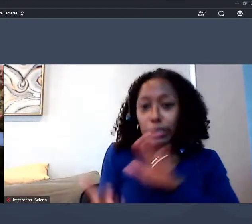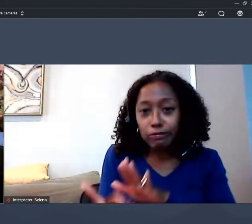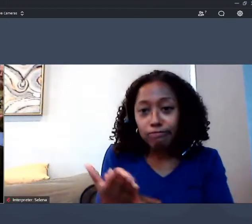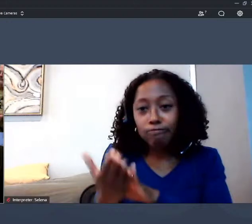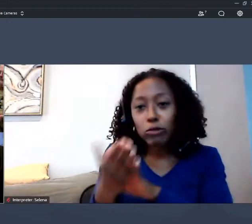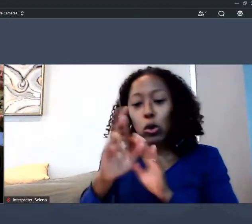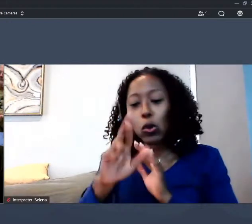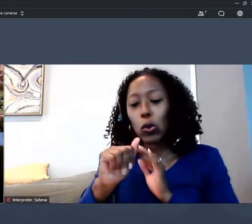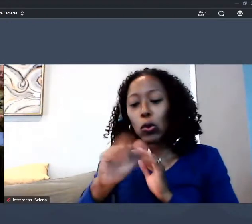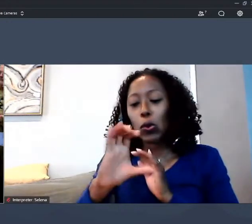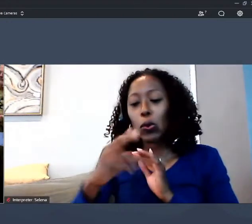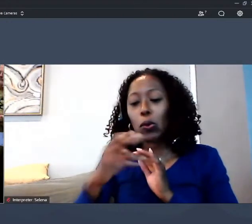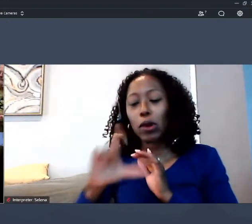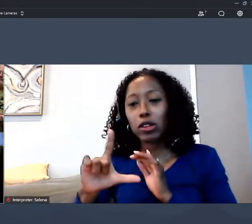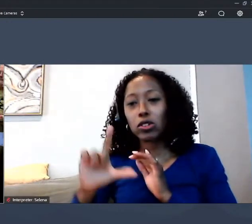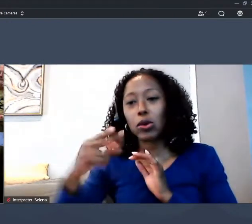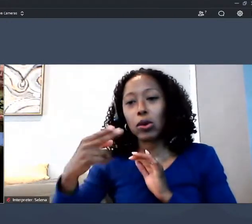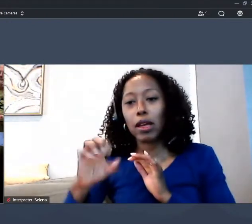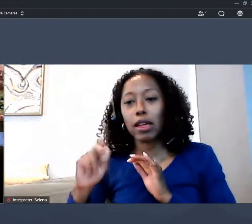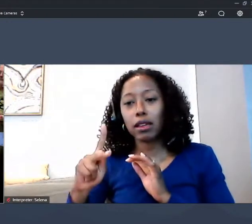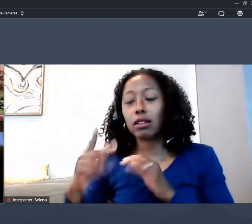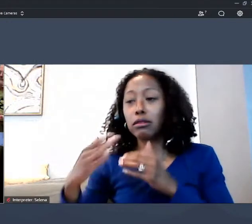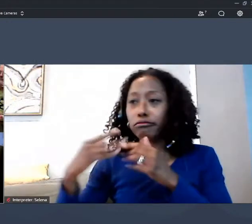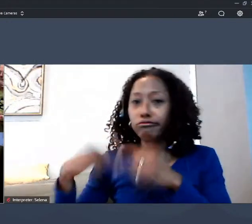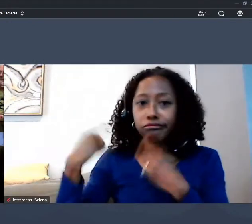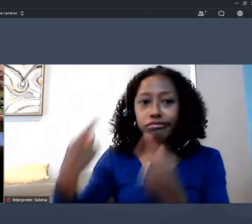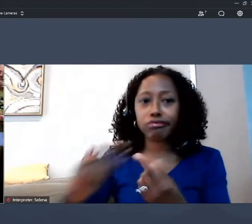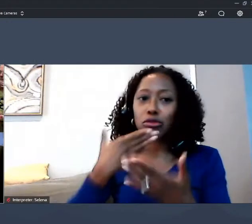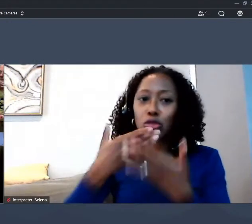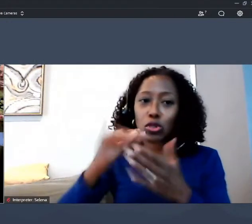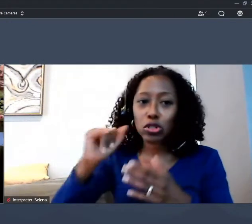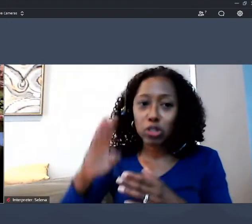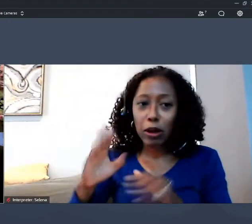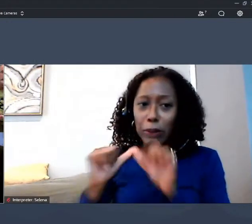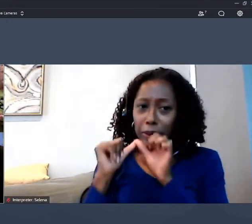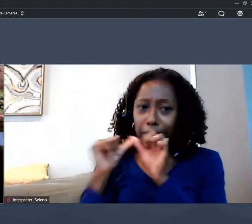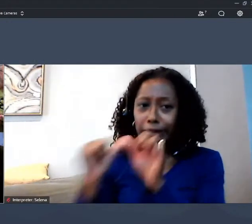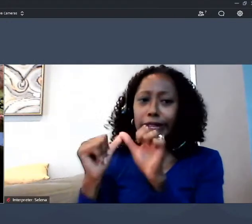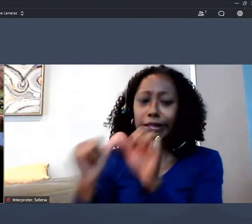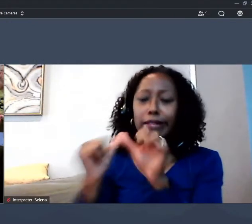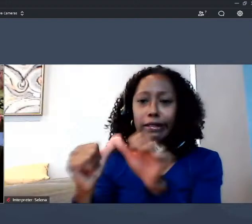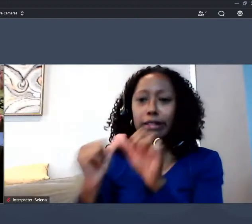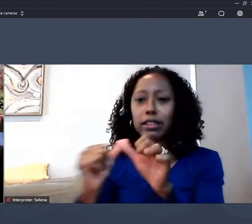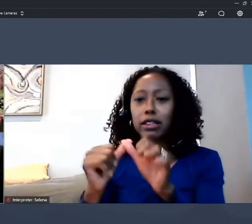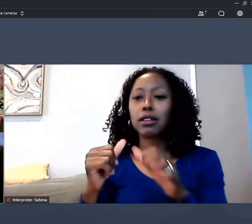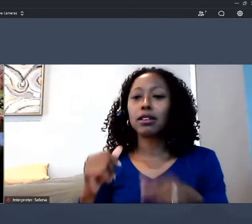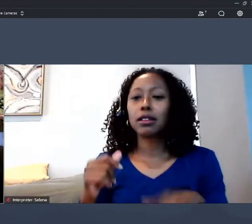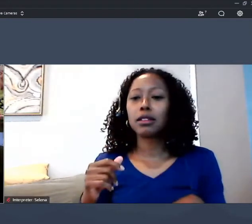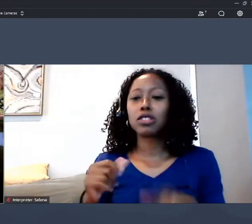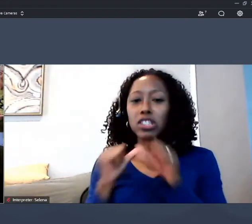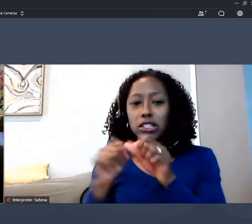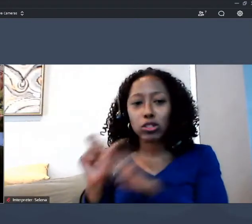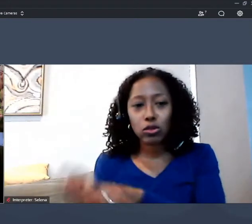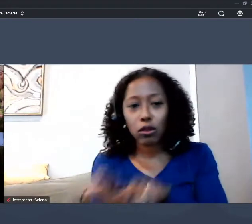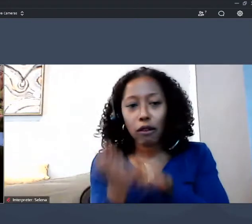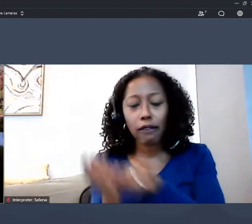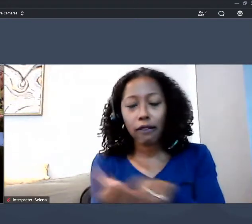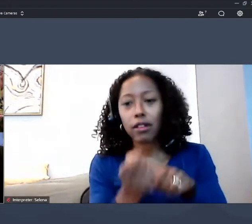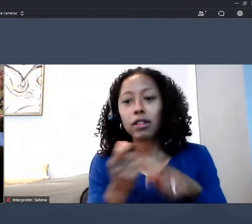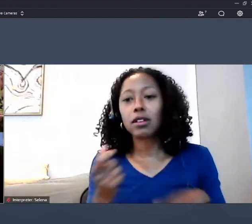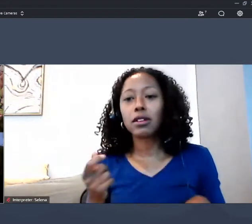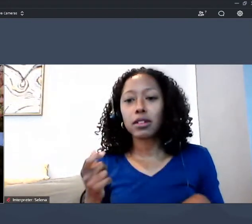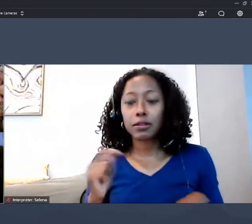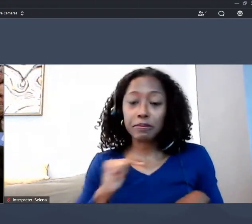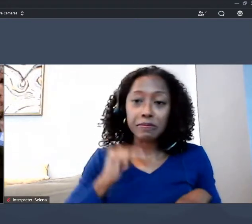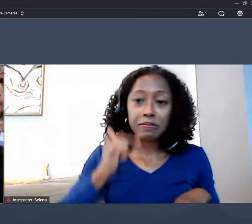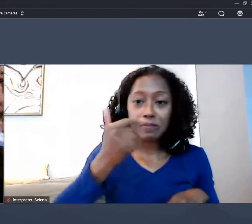an amazing job well done, and encourages her to keep it in the fairway as she takes on many more rounds. With that, Mr. Chairman, I so move.